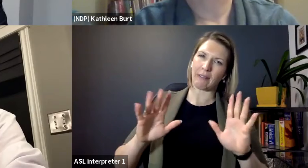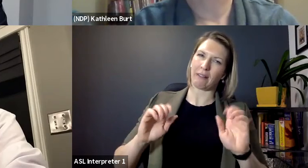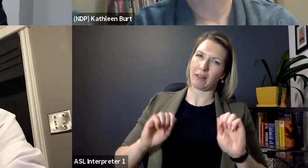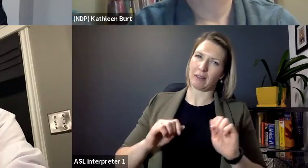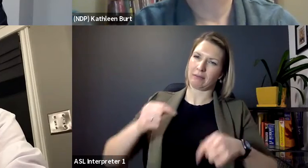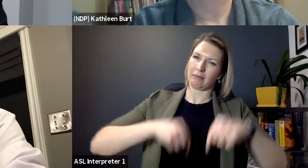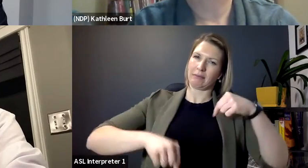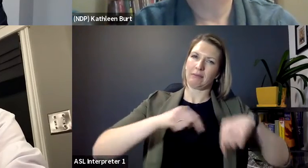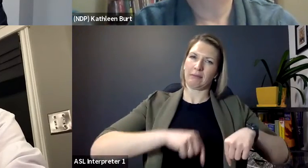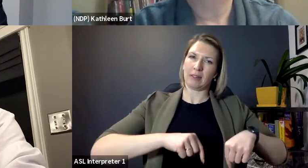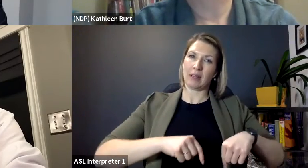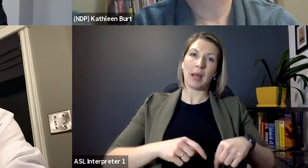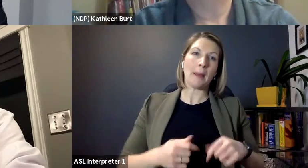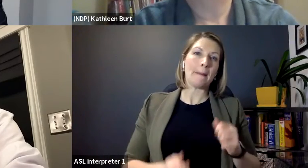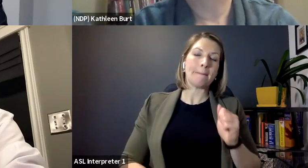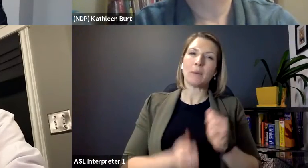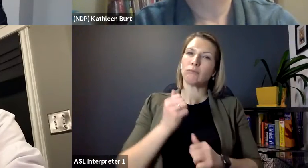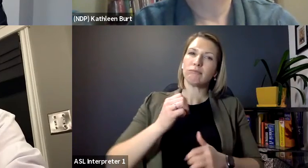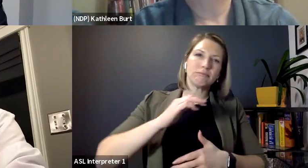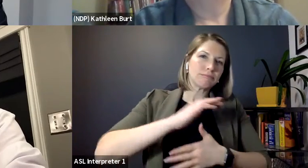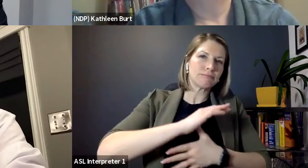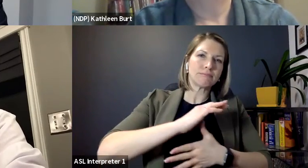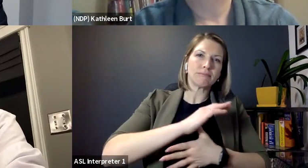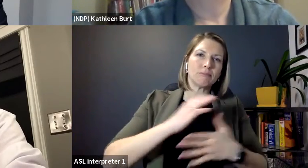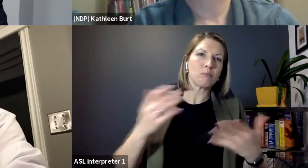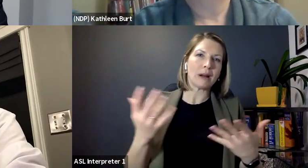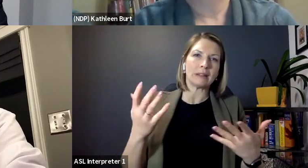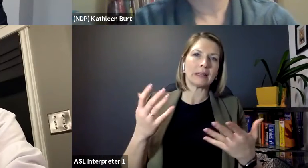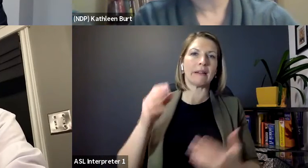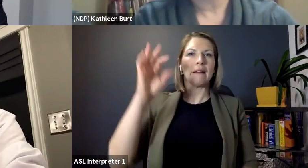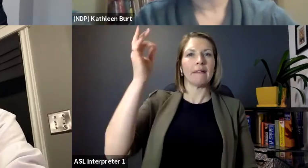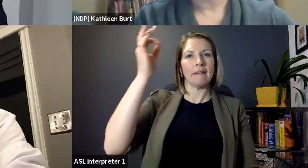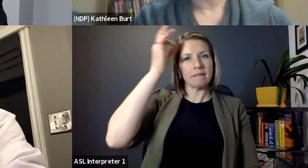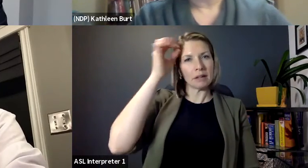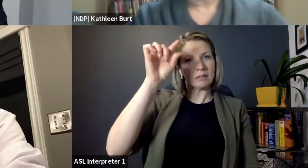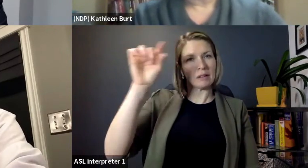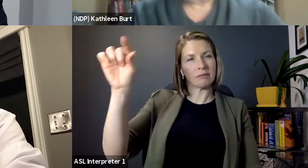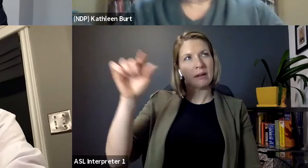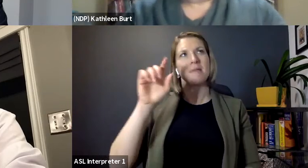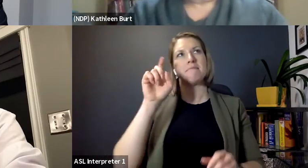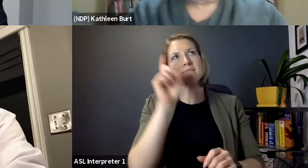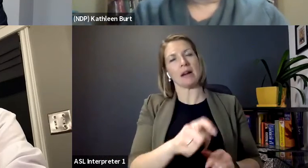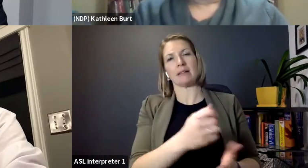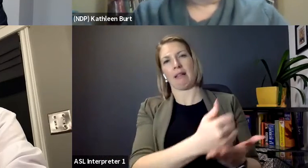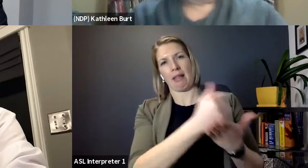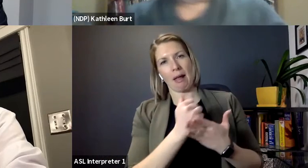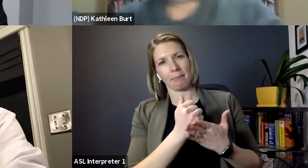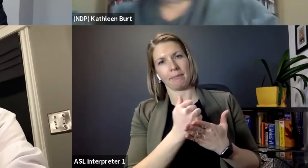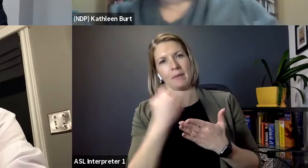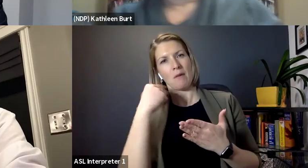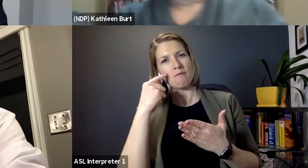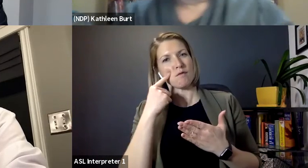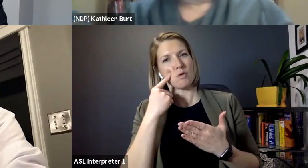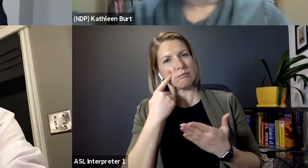us, and that is the absolute need for Ottawa to work with us and get us through this financial crisis. As